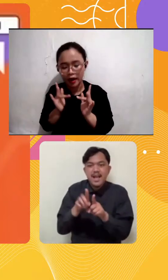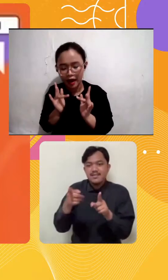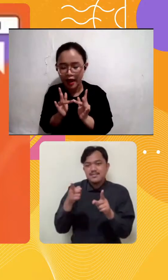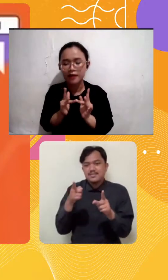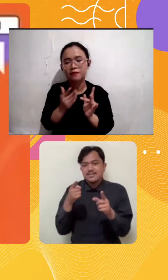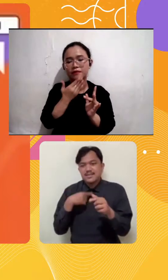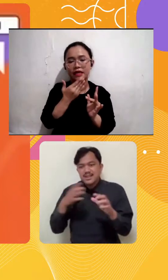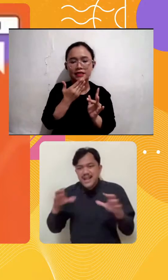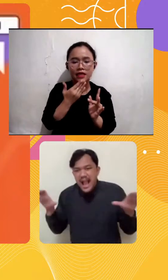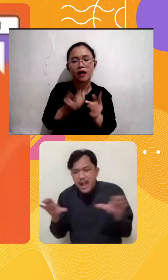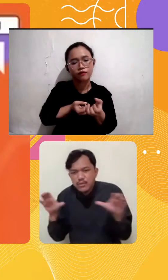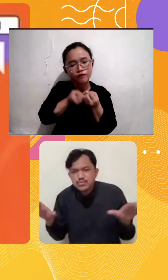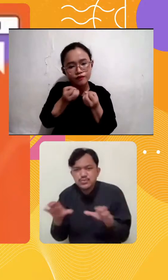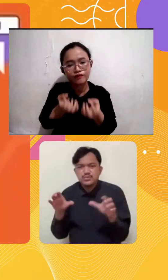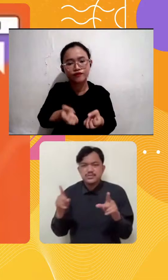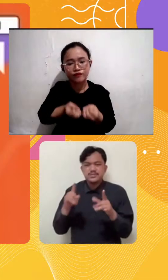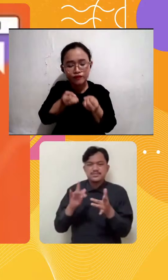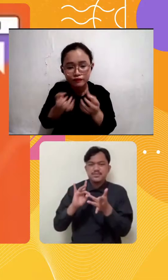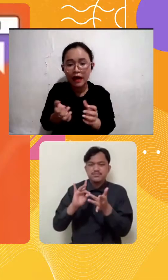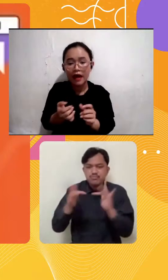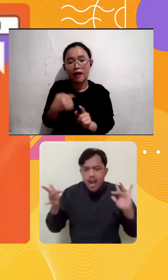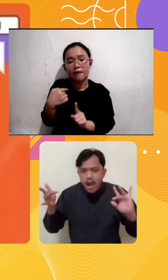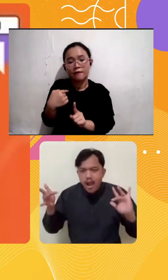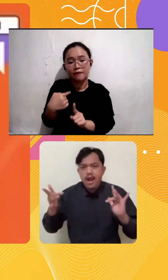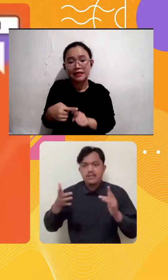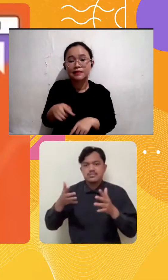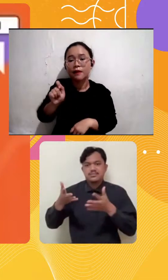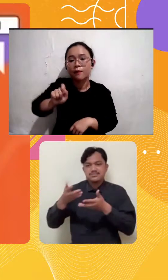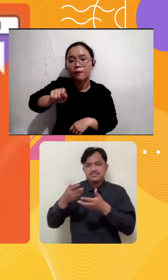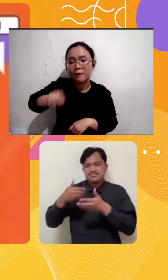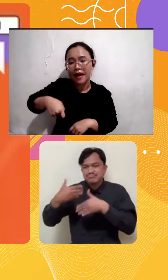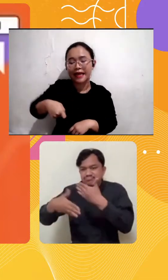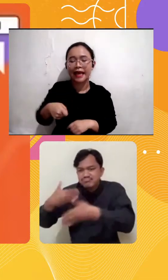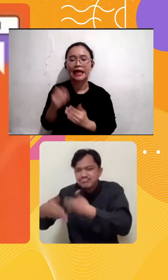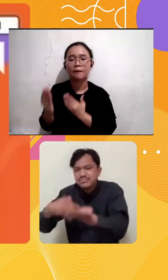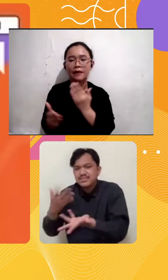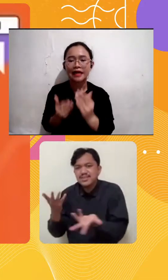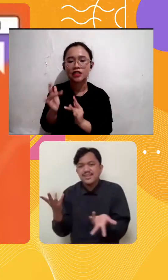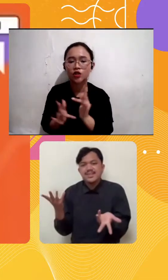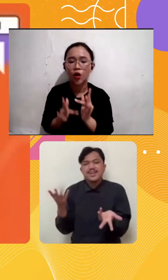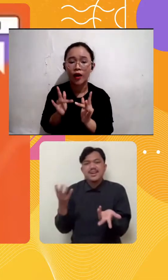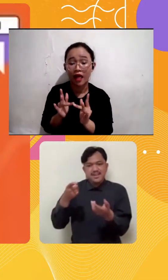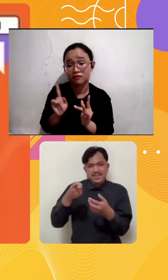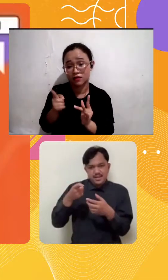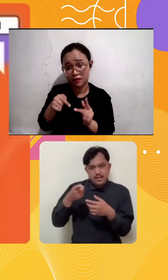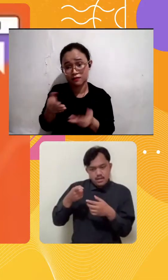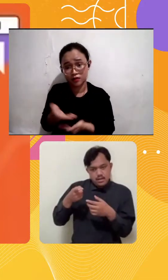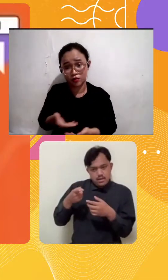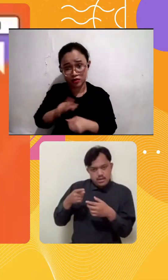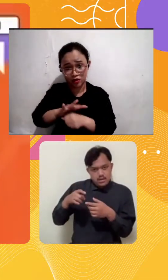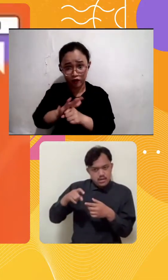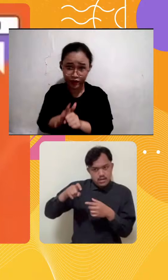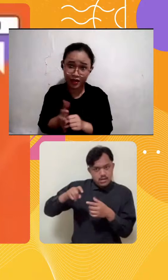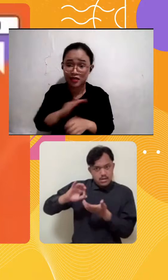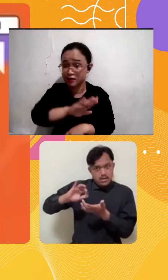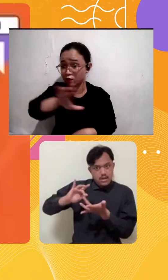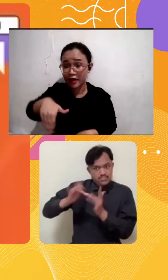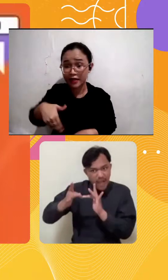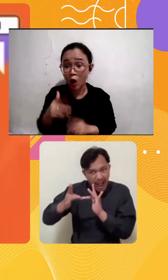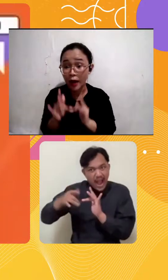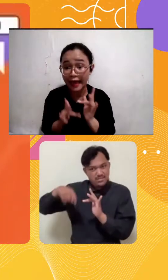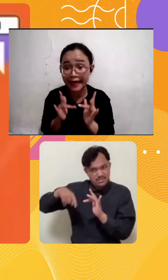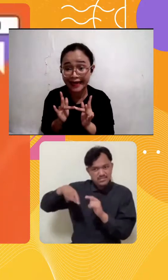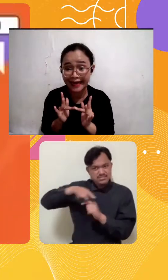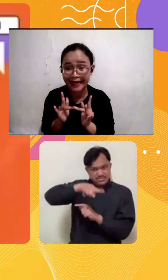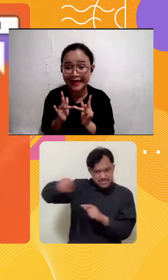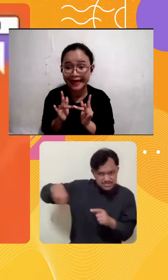the opportunity to use the online platform more, especially during the COVID-19. And I